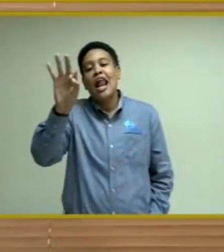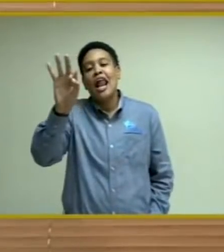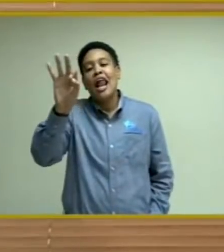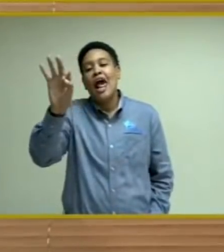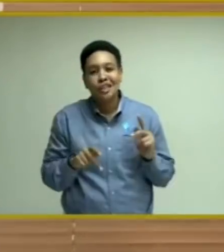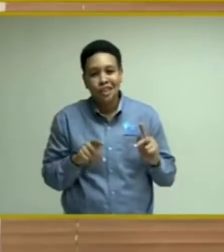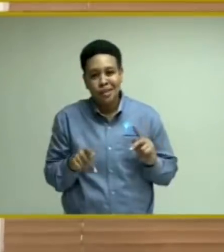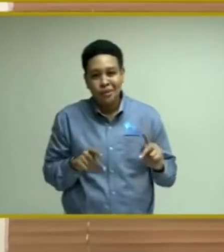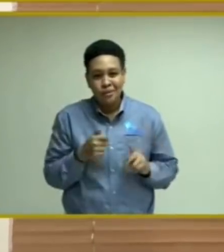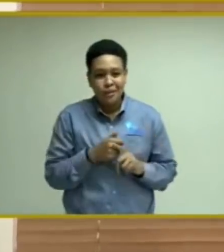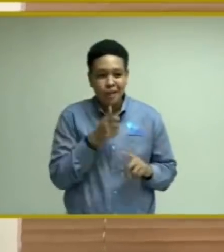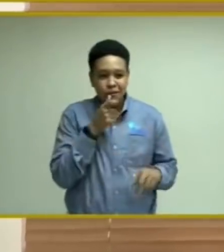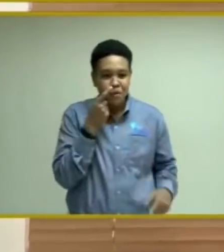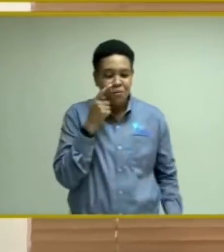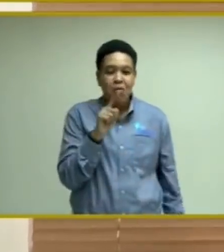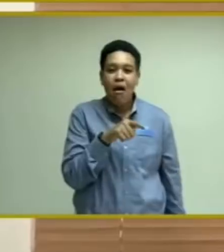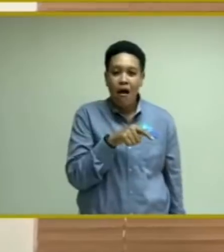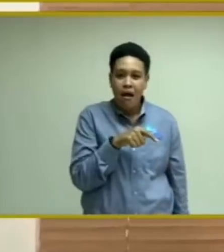899,000 persons that have